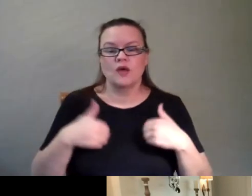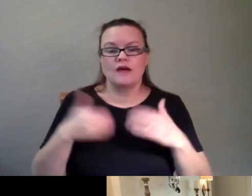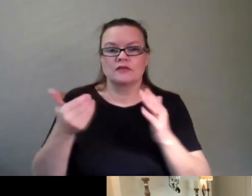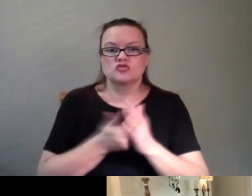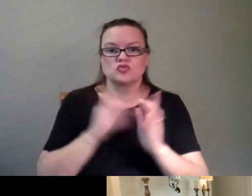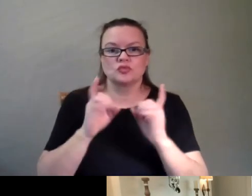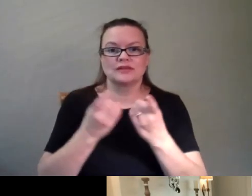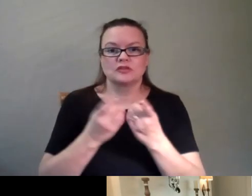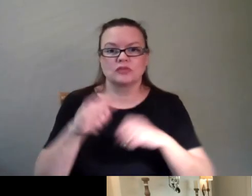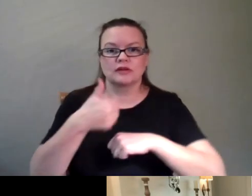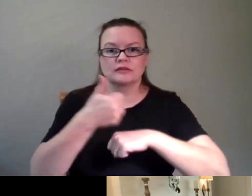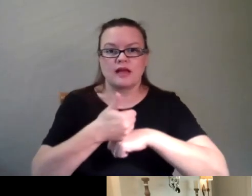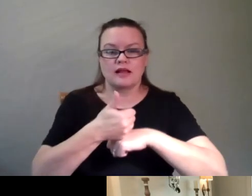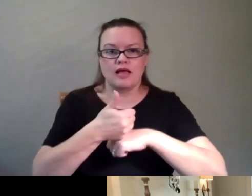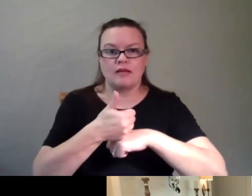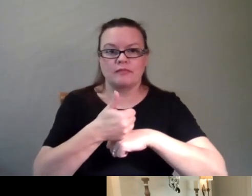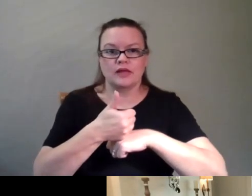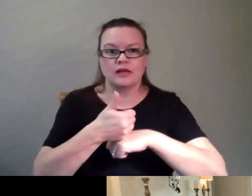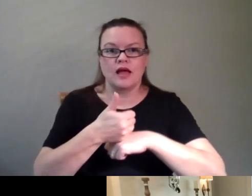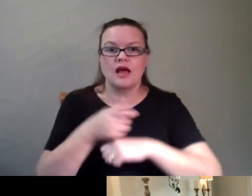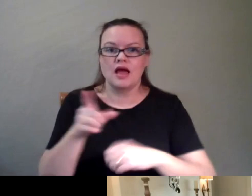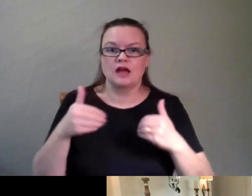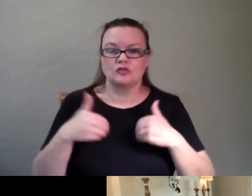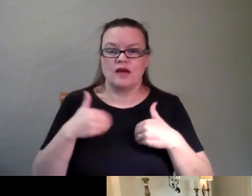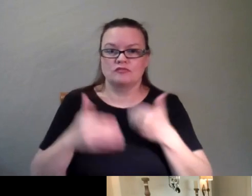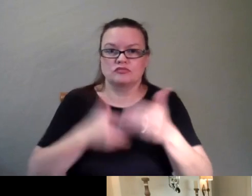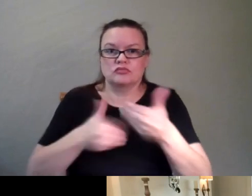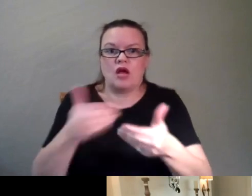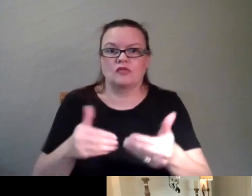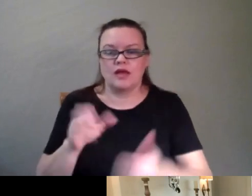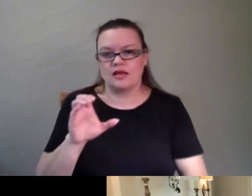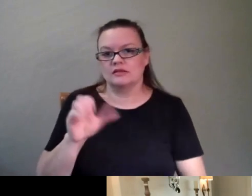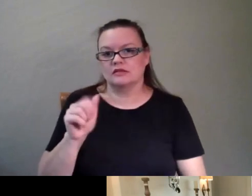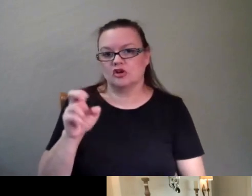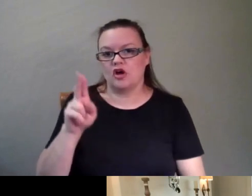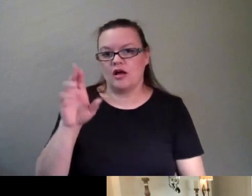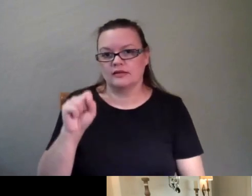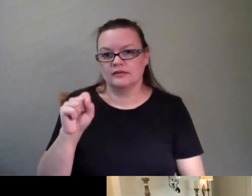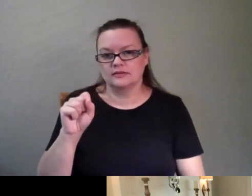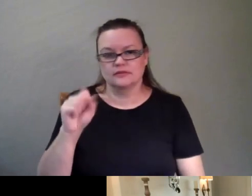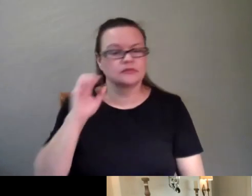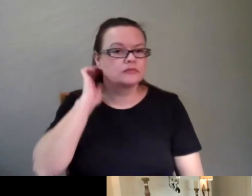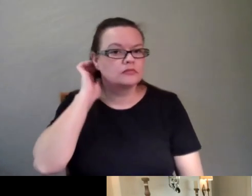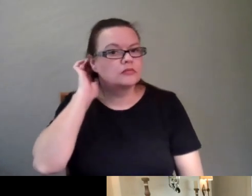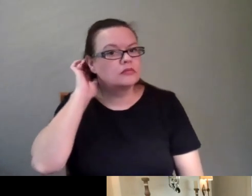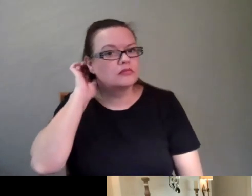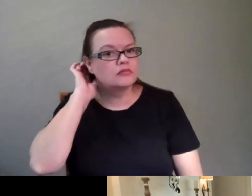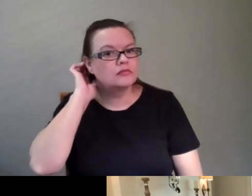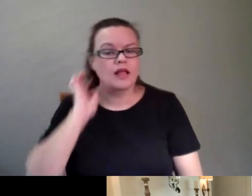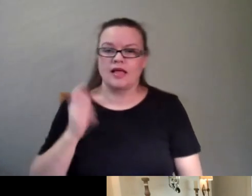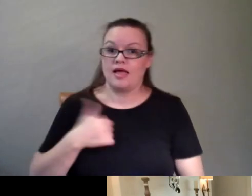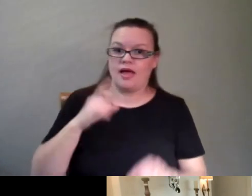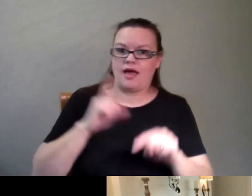fighting the Congressional Progressive Caucus pretty aggressively. Similarly on Ed's side, I wouldn't even presume to be an expert on